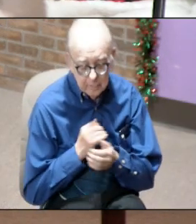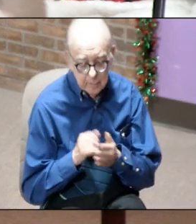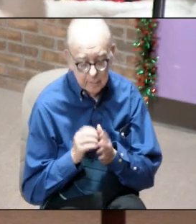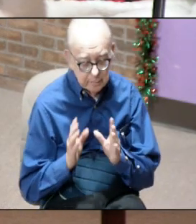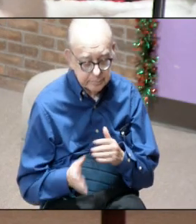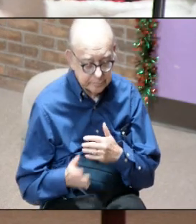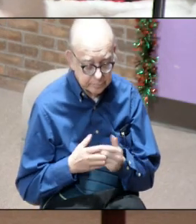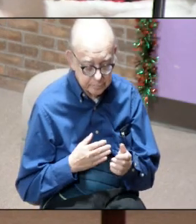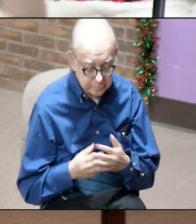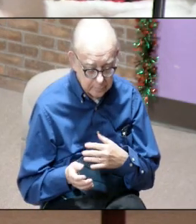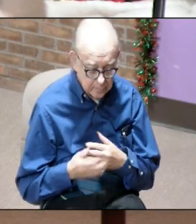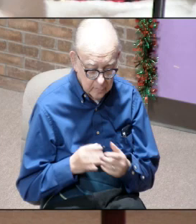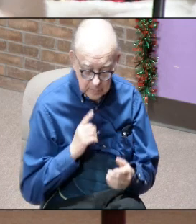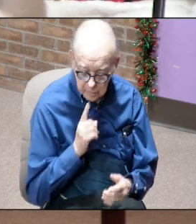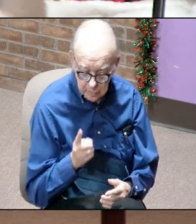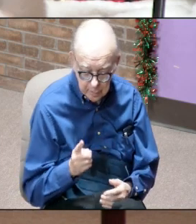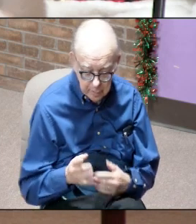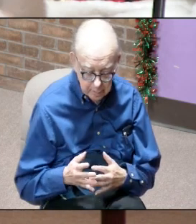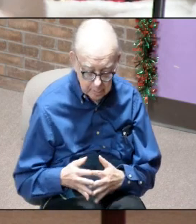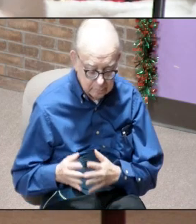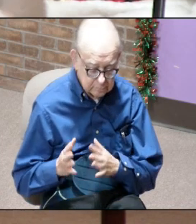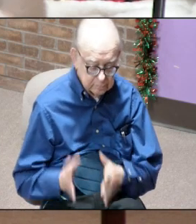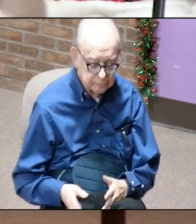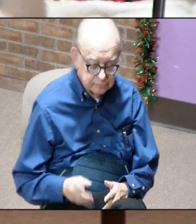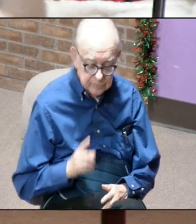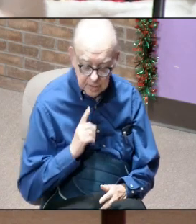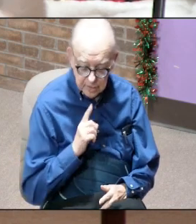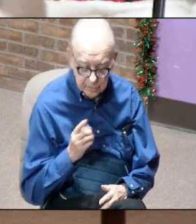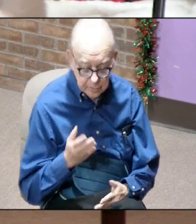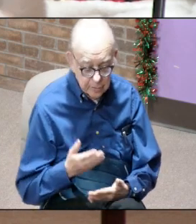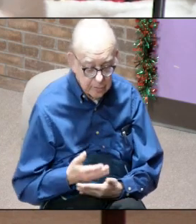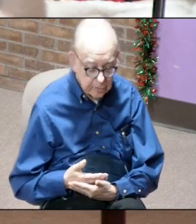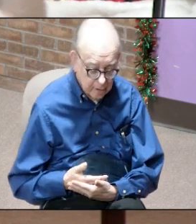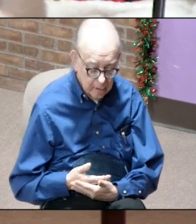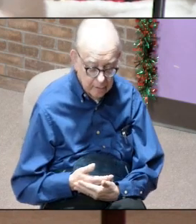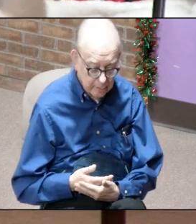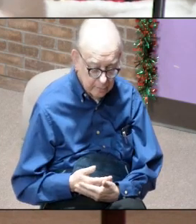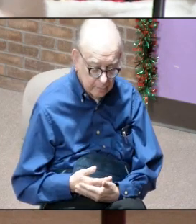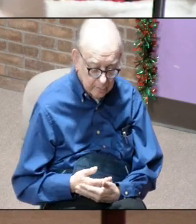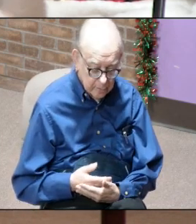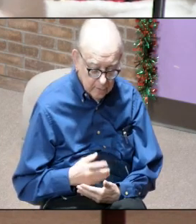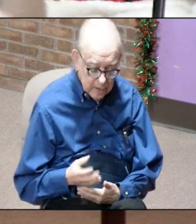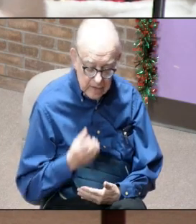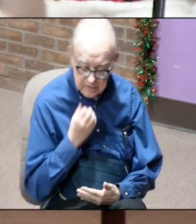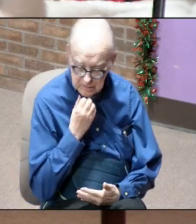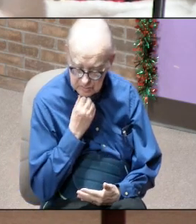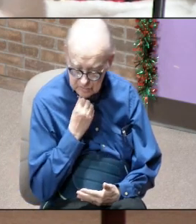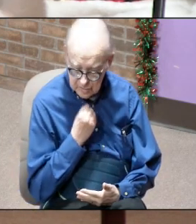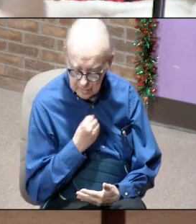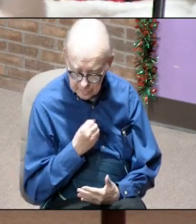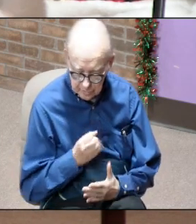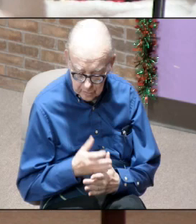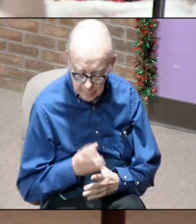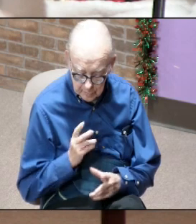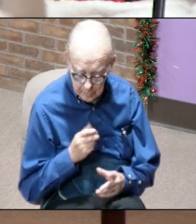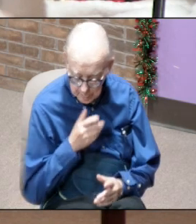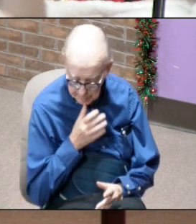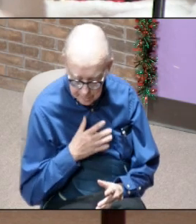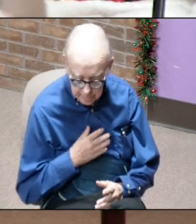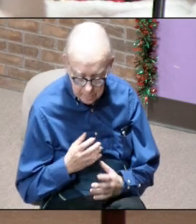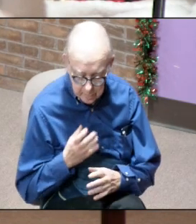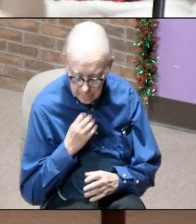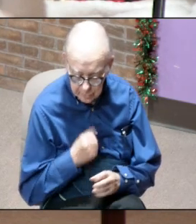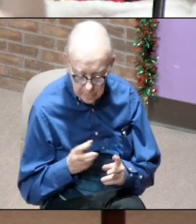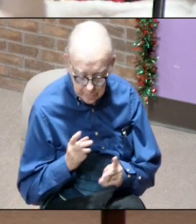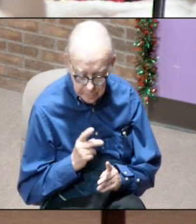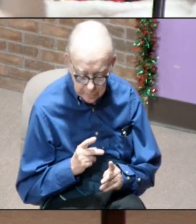It didn't matter that you were American. This was a child. They cherished children because a